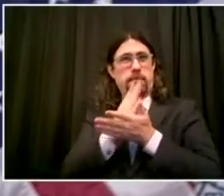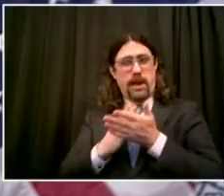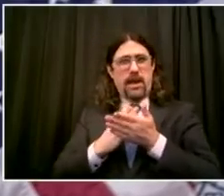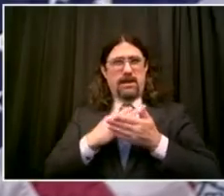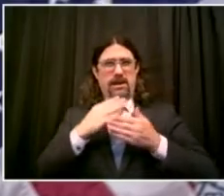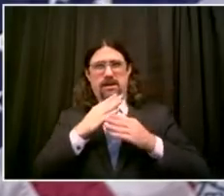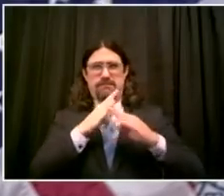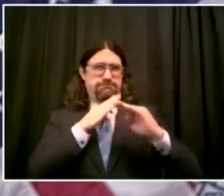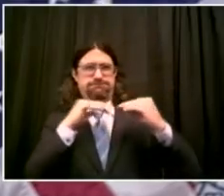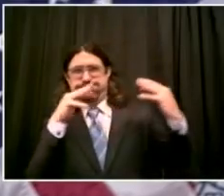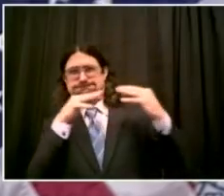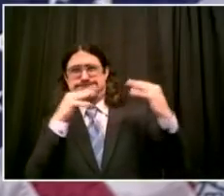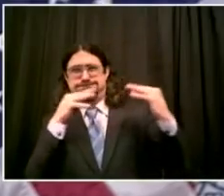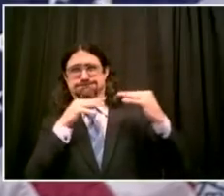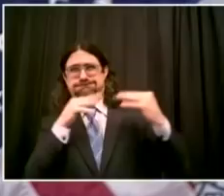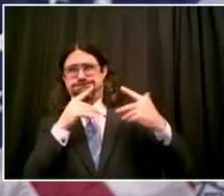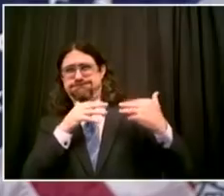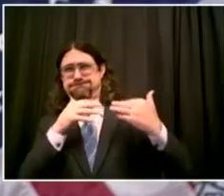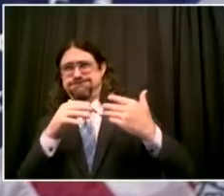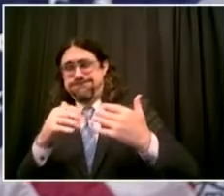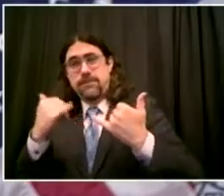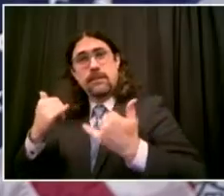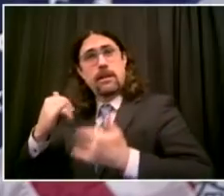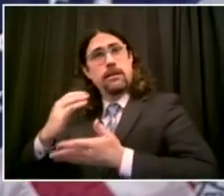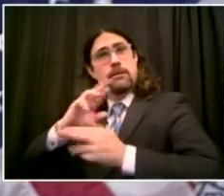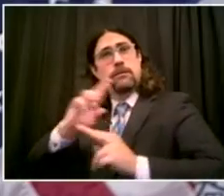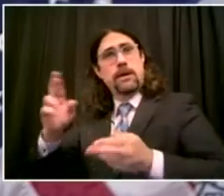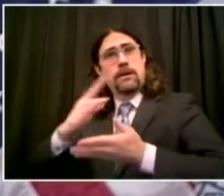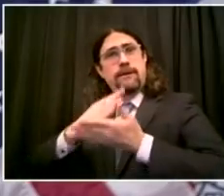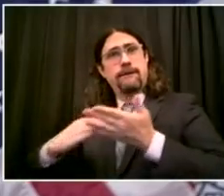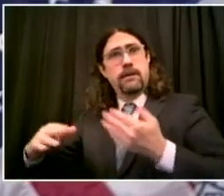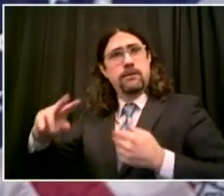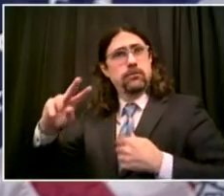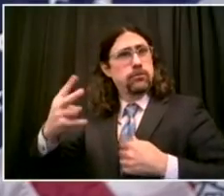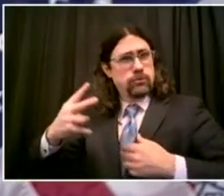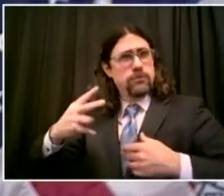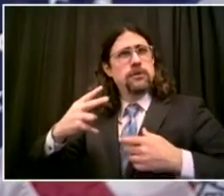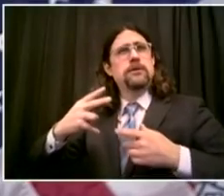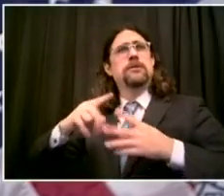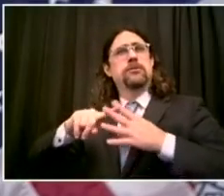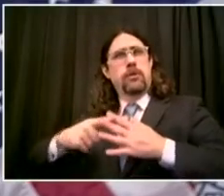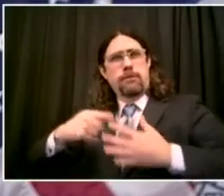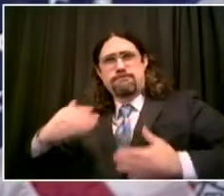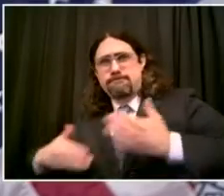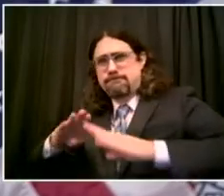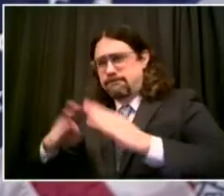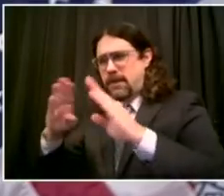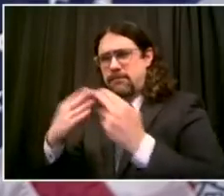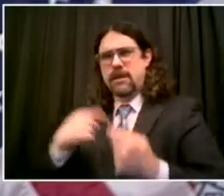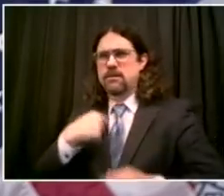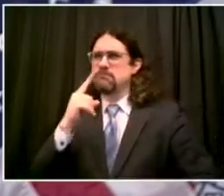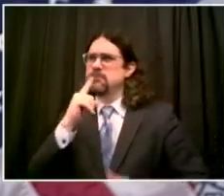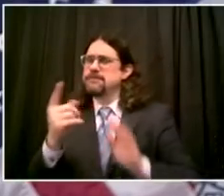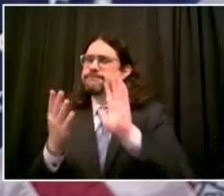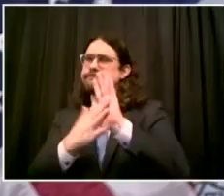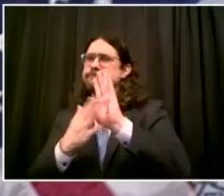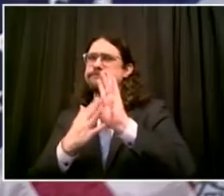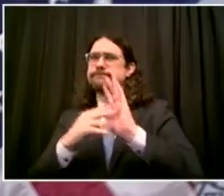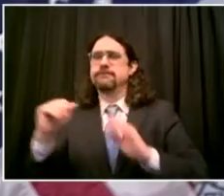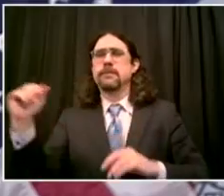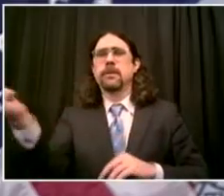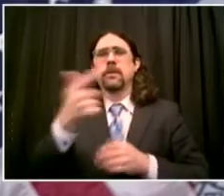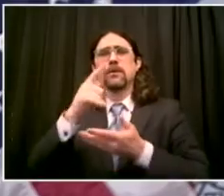We've got a lot more to do, but you should be very, very proud of how far we've come. And look, from the